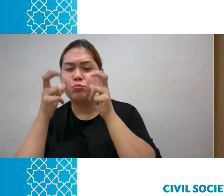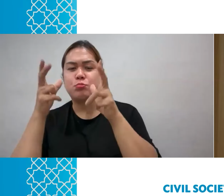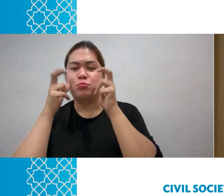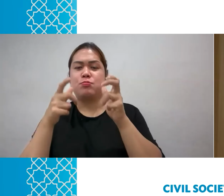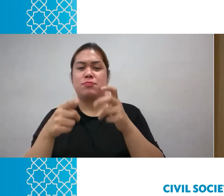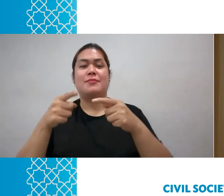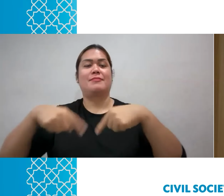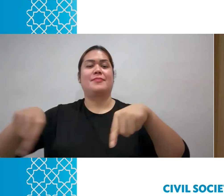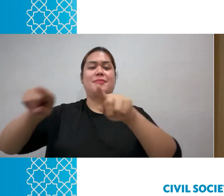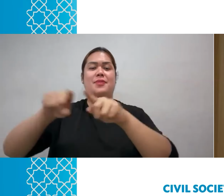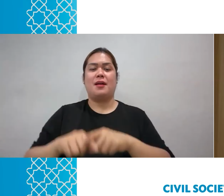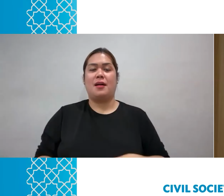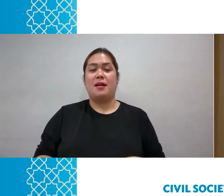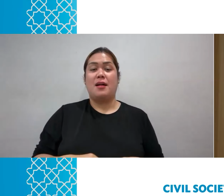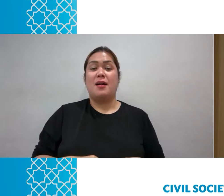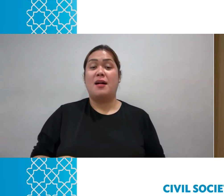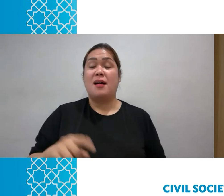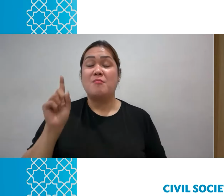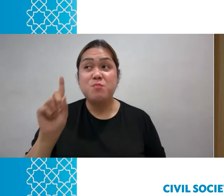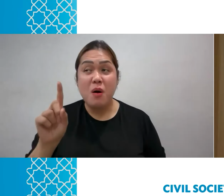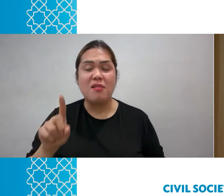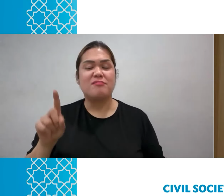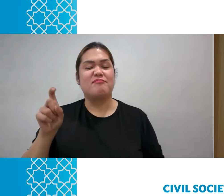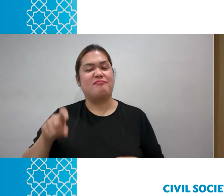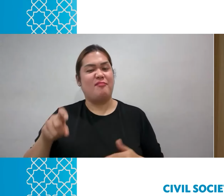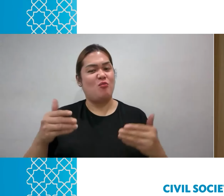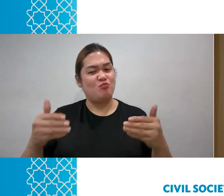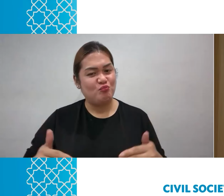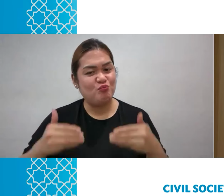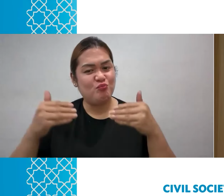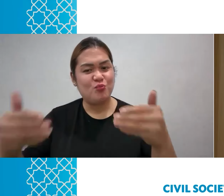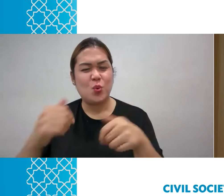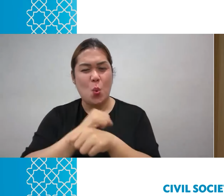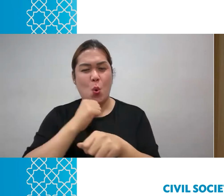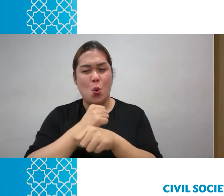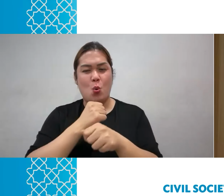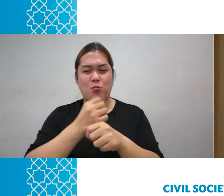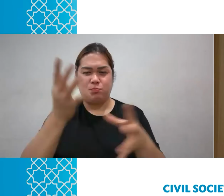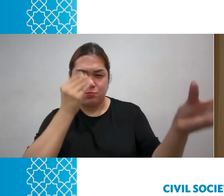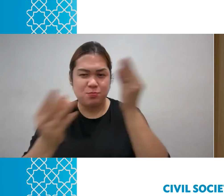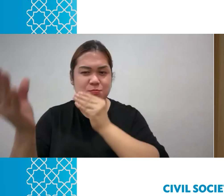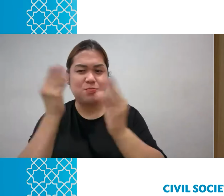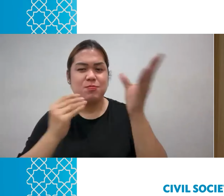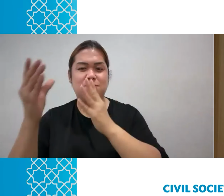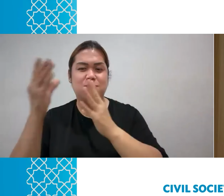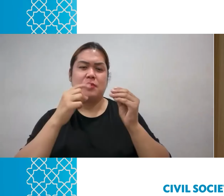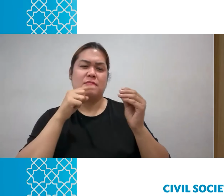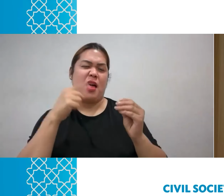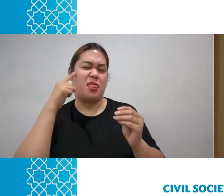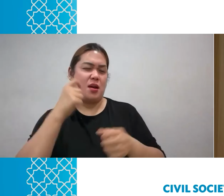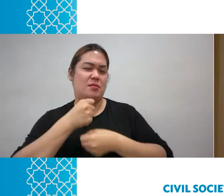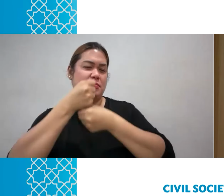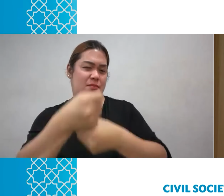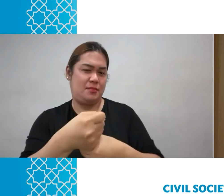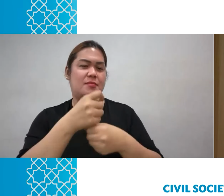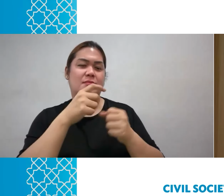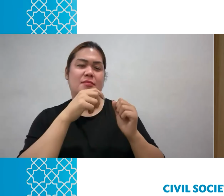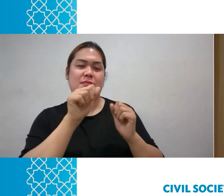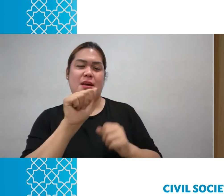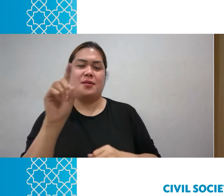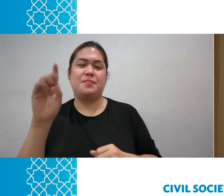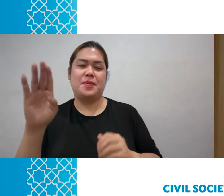need to continue the work to learn more about it. I think that's the role of ADB and of the multilateral development banks to make